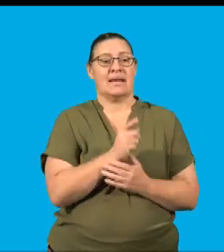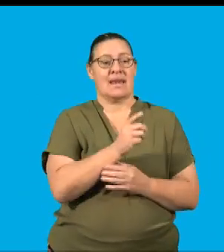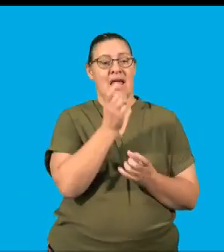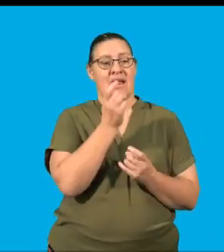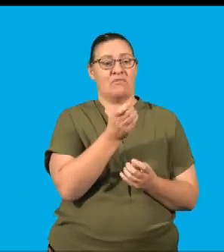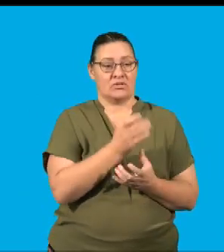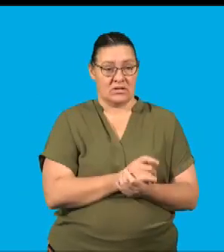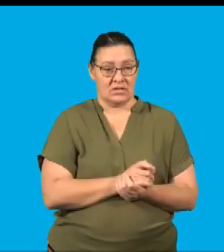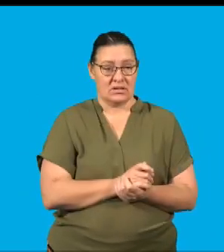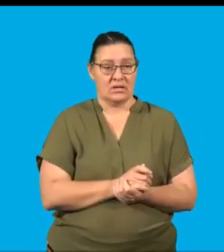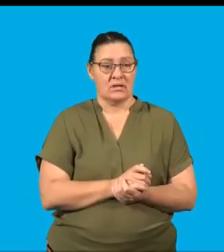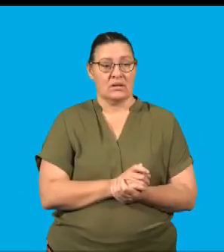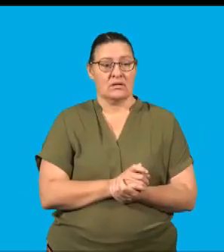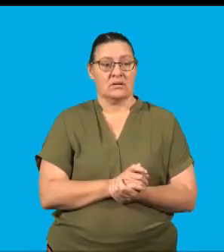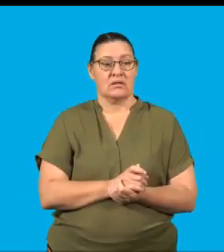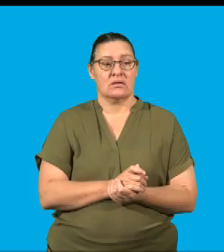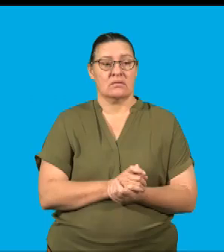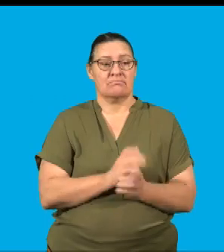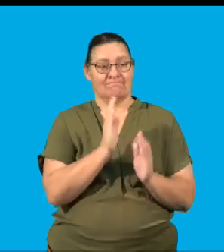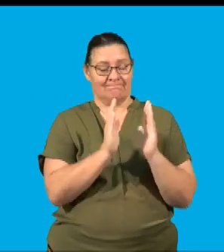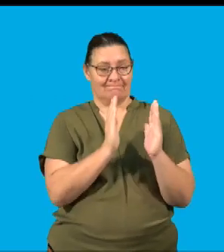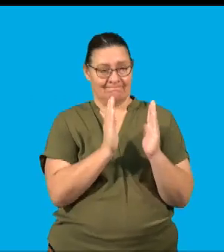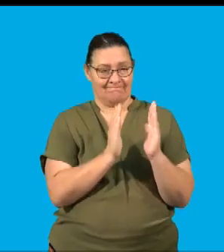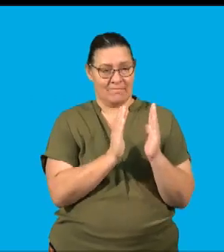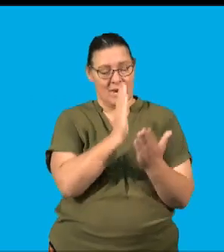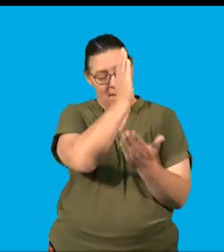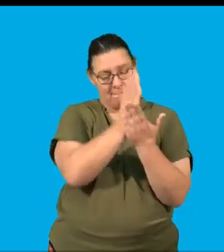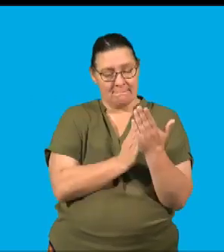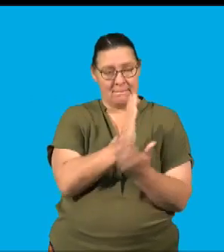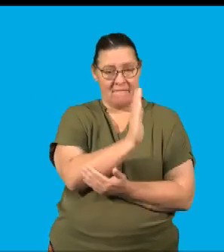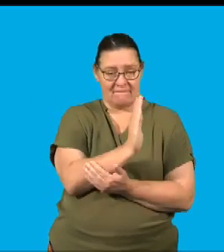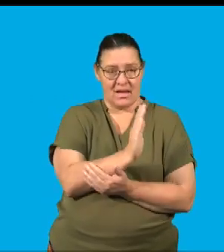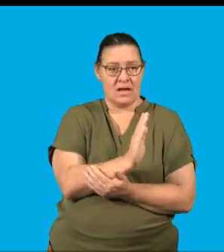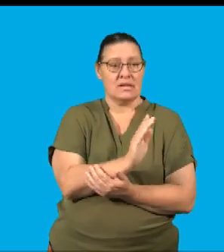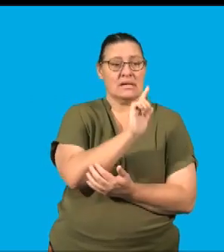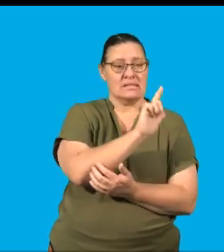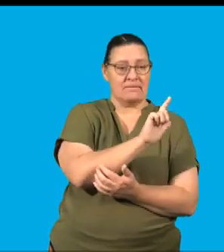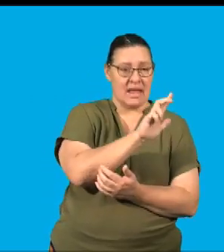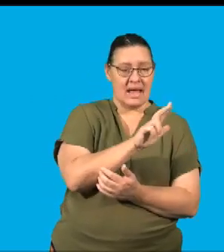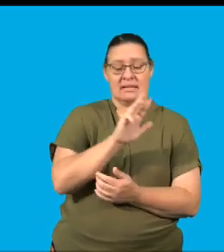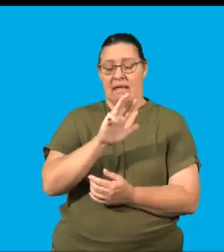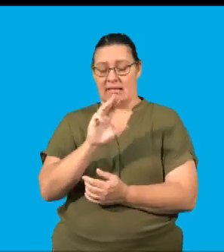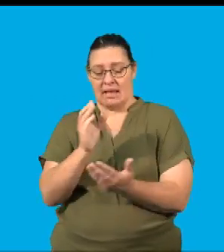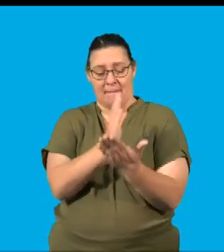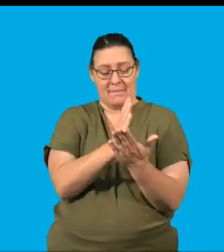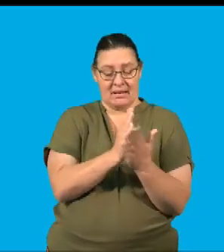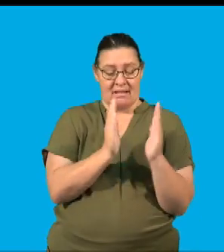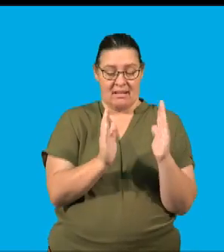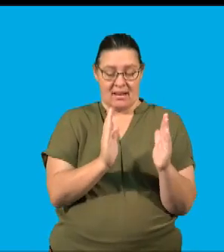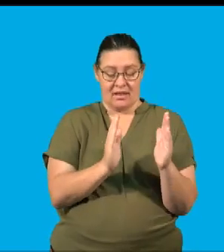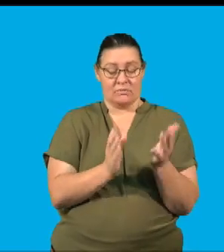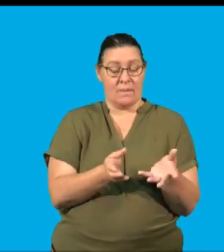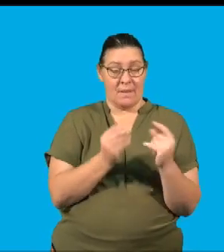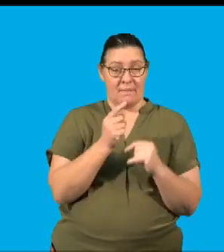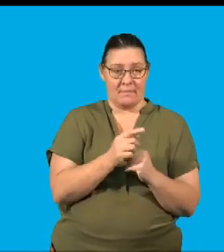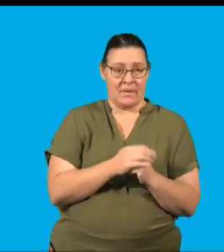the median is right here on this arrow, meaning that it is these two values. So to get our Q1,